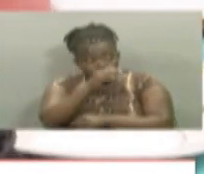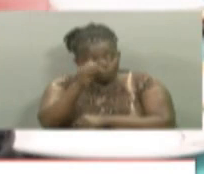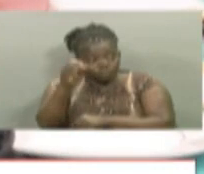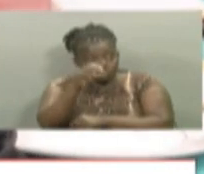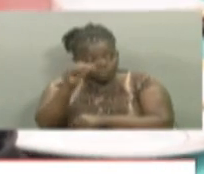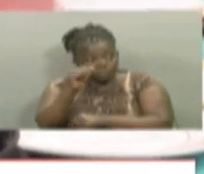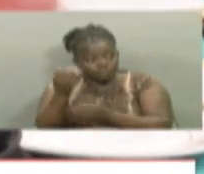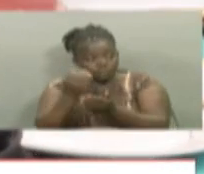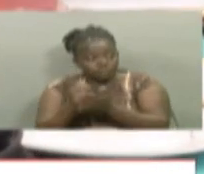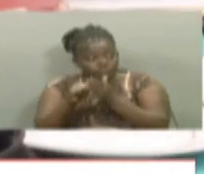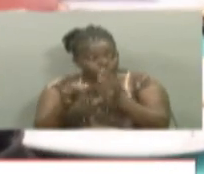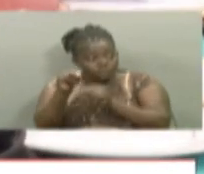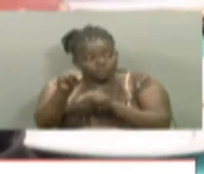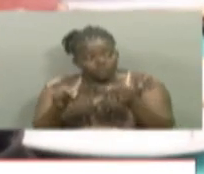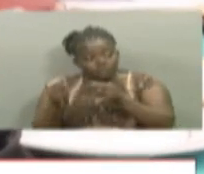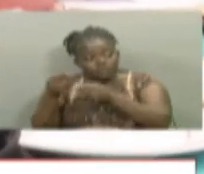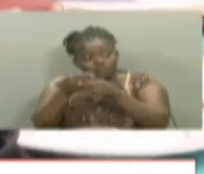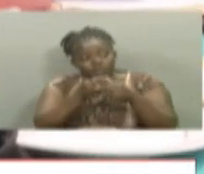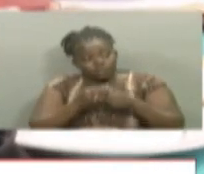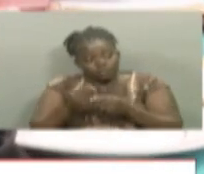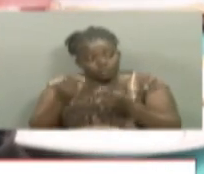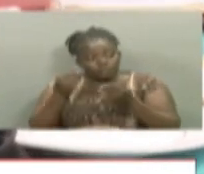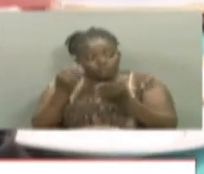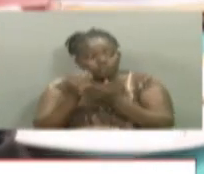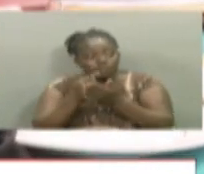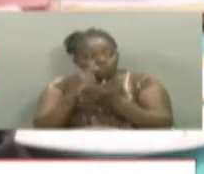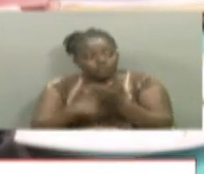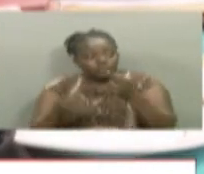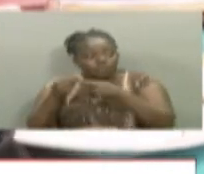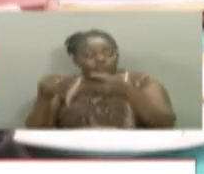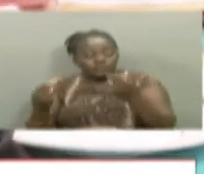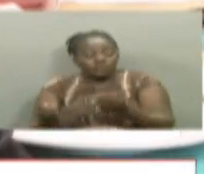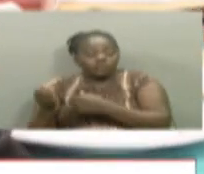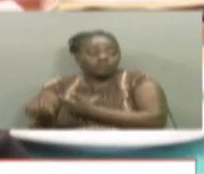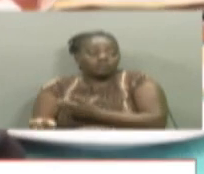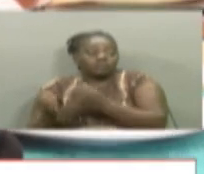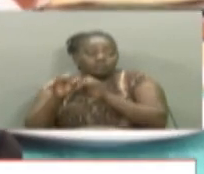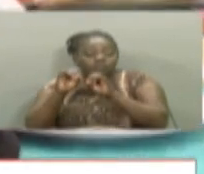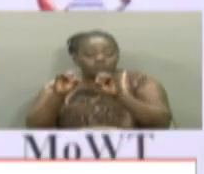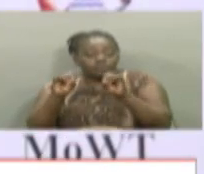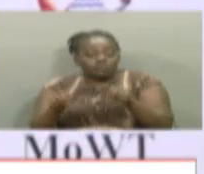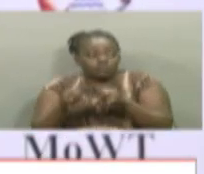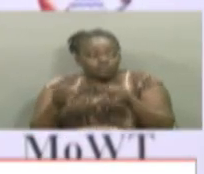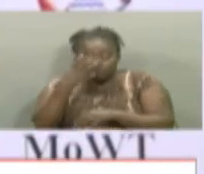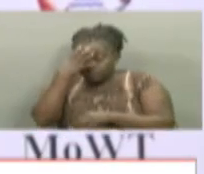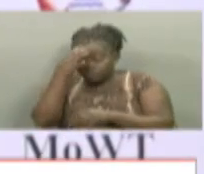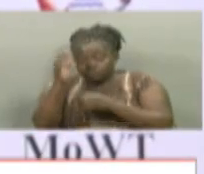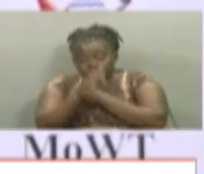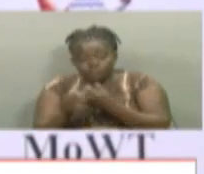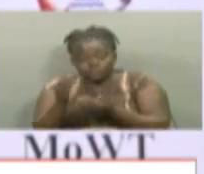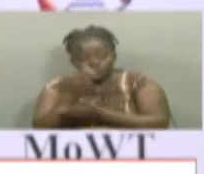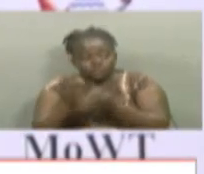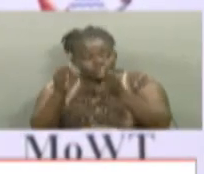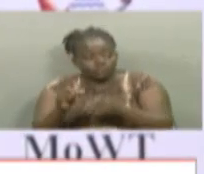asabye ensonga eno ekwatibwe n'obwegendereza nti kuba ebigenda mu maaso naddala ku mikutu gy'amawulire biswaza eggwanga. Ekintu kitono